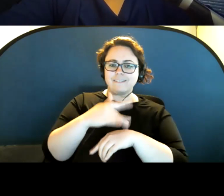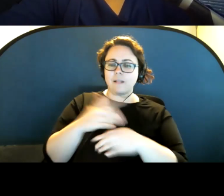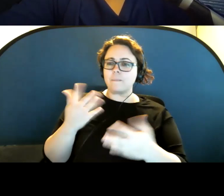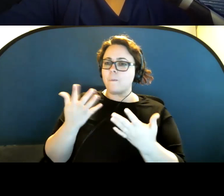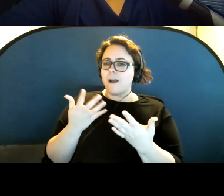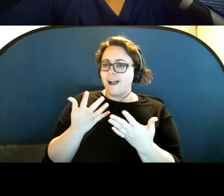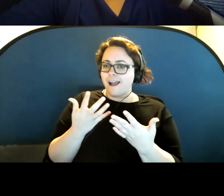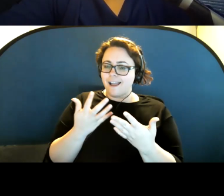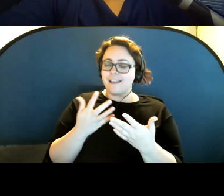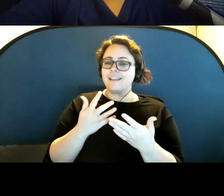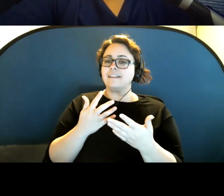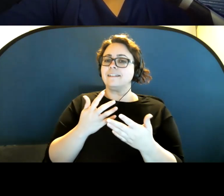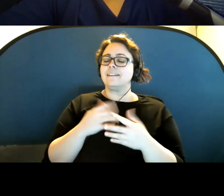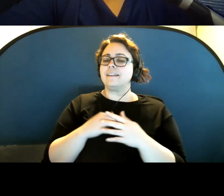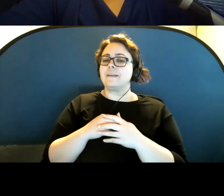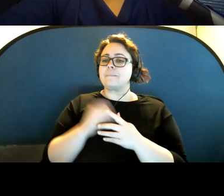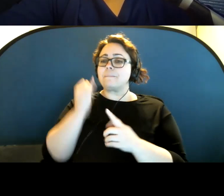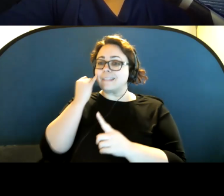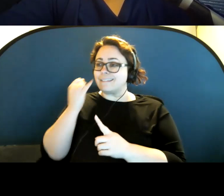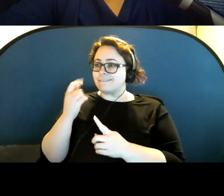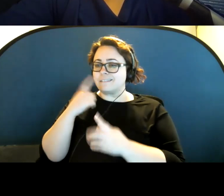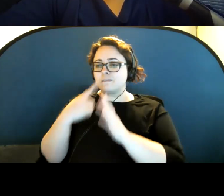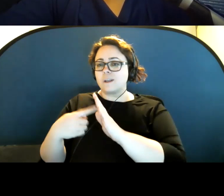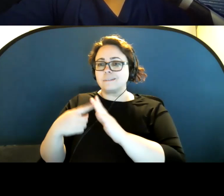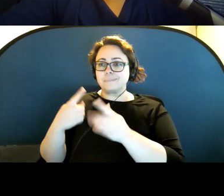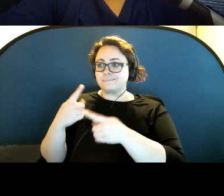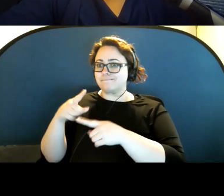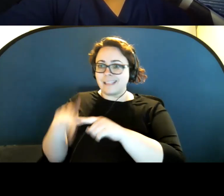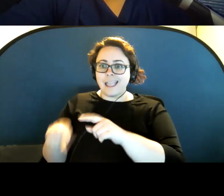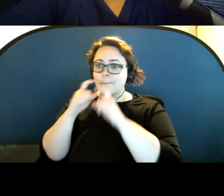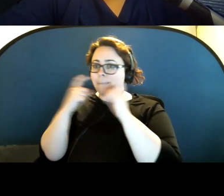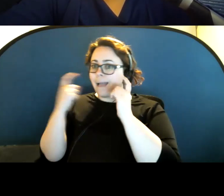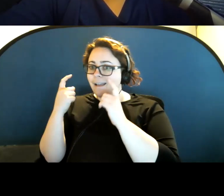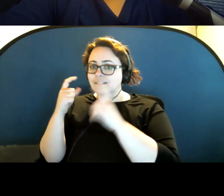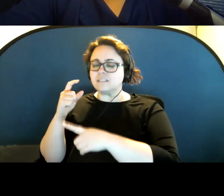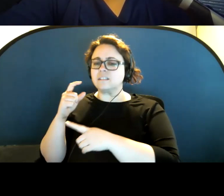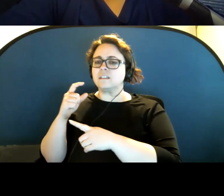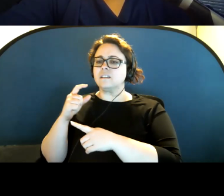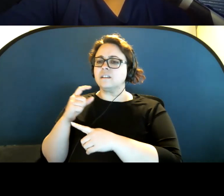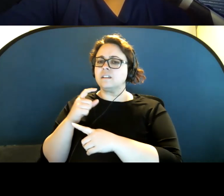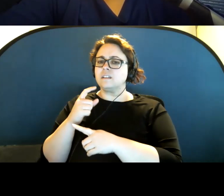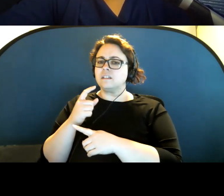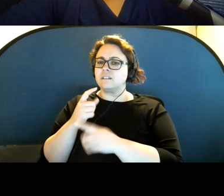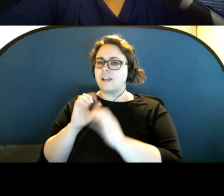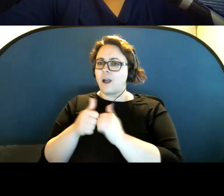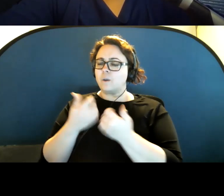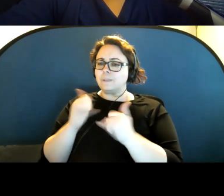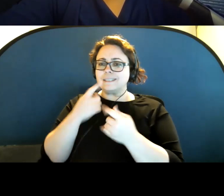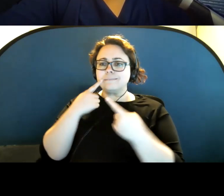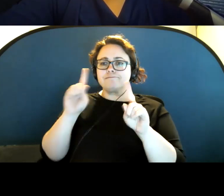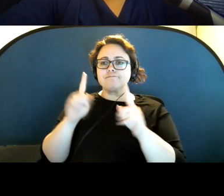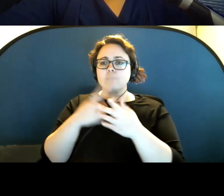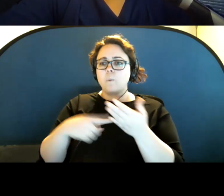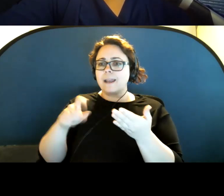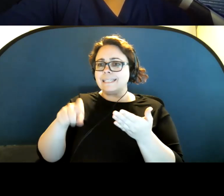do. If this person can't wear masks, then, what can we do to accomplish what we need to, doing